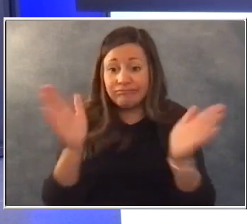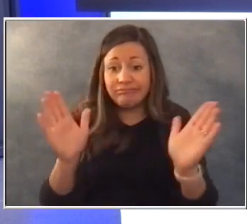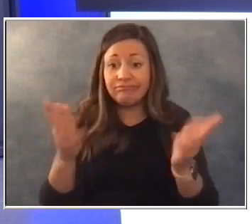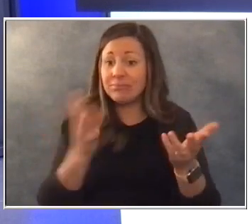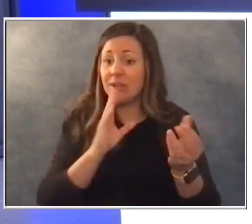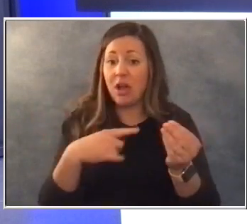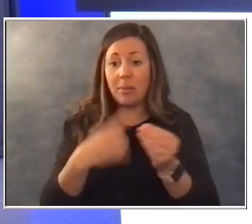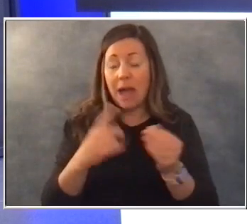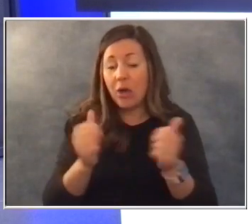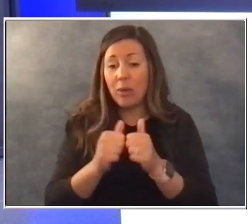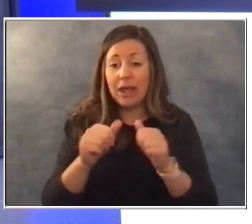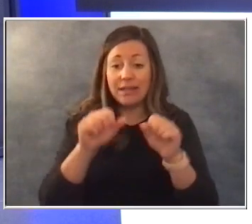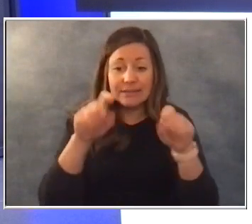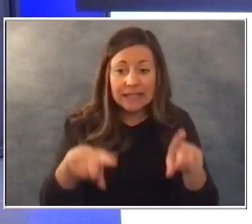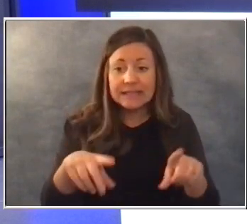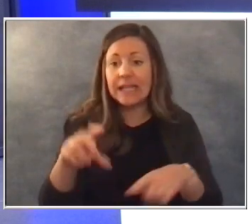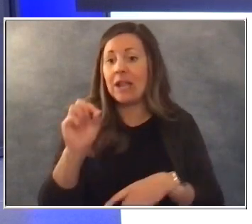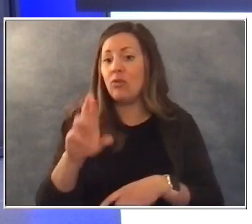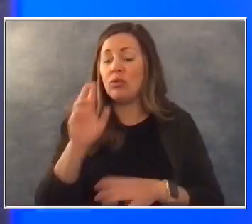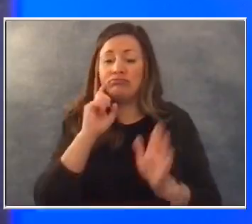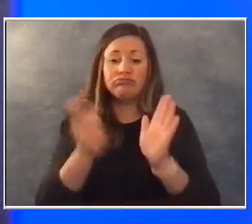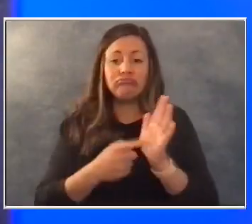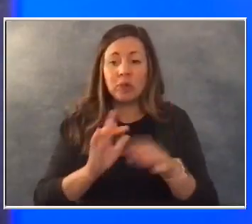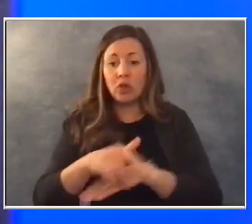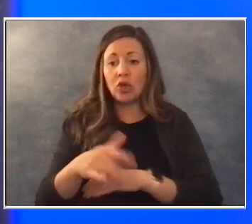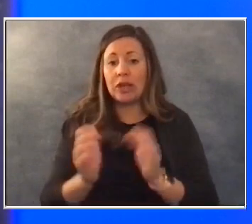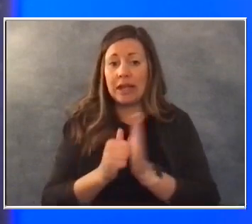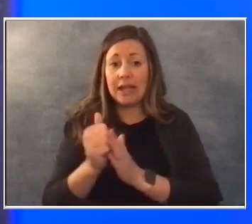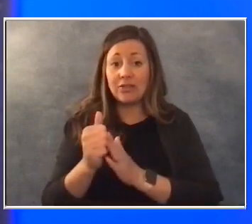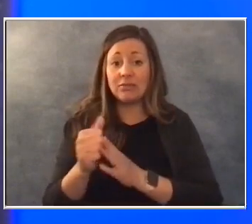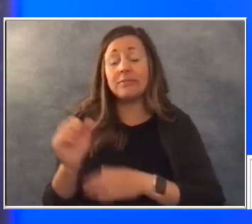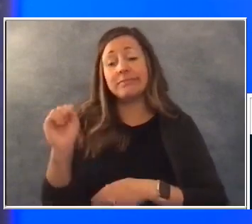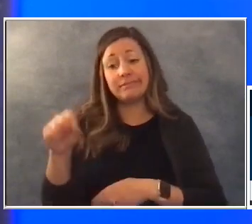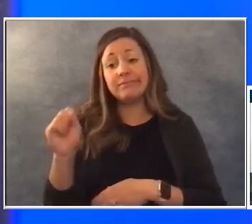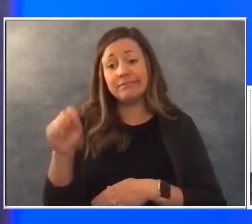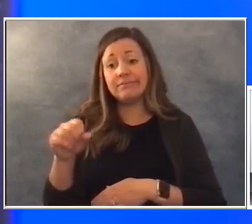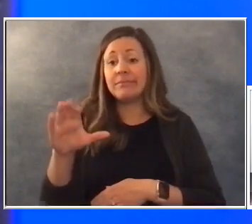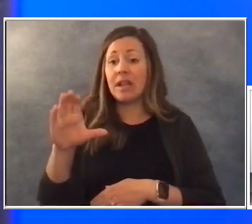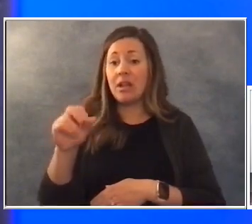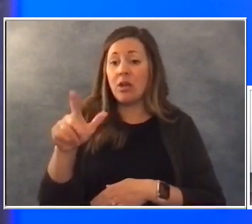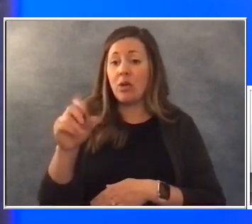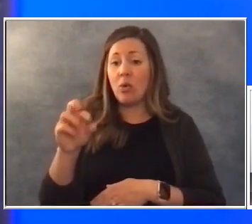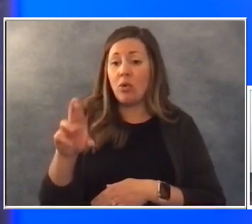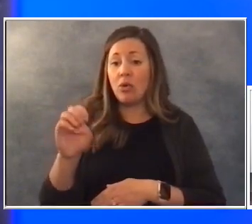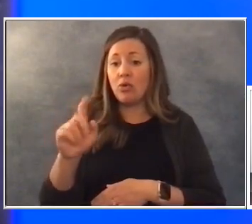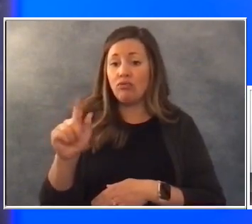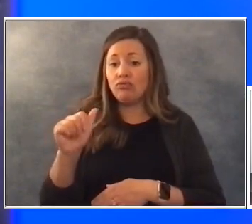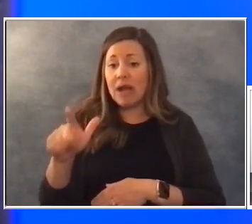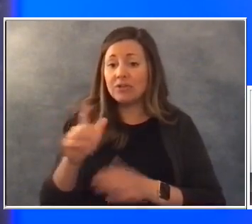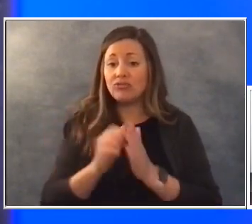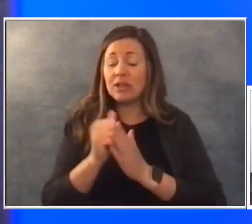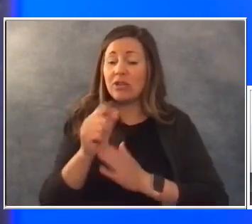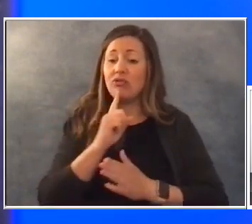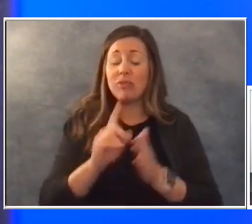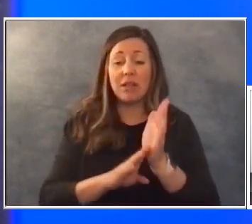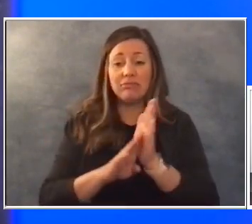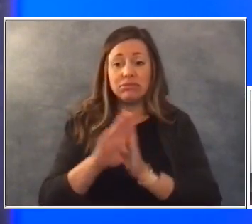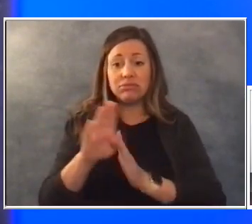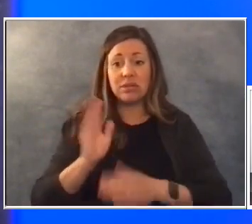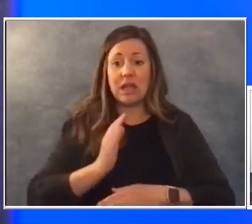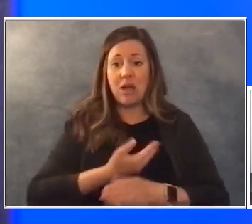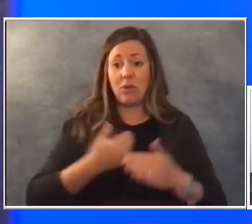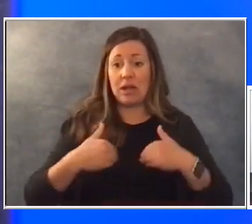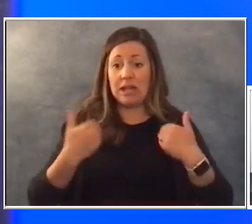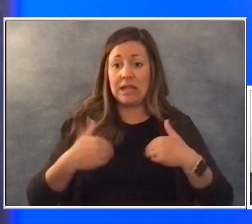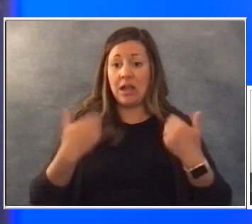and detecting early cancer? Yeah, I mean, I would say, colorectal cancer is on the rise in our younger population. So,